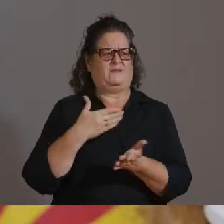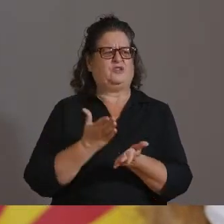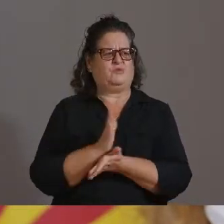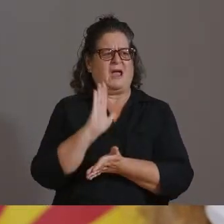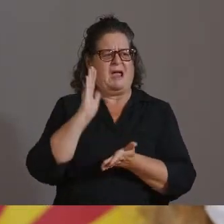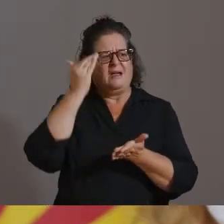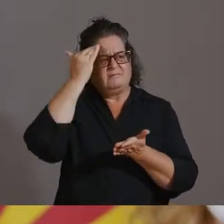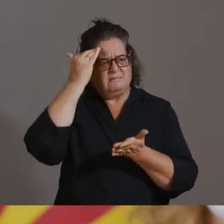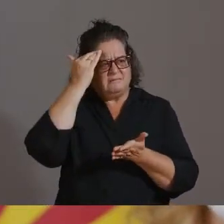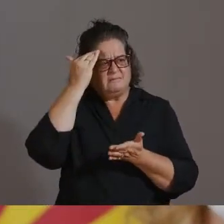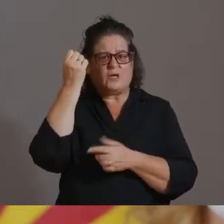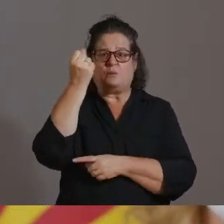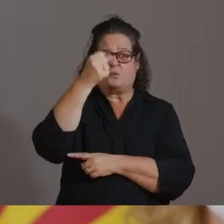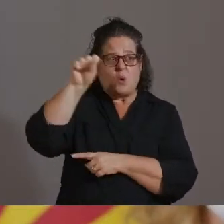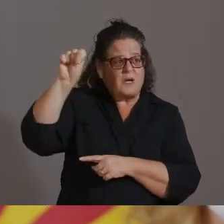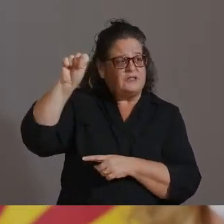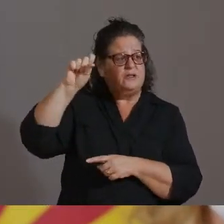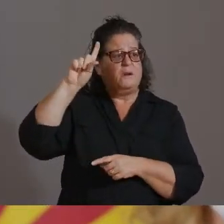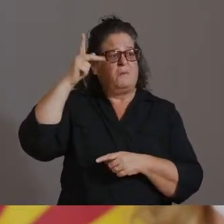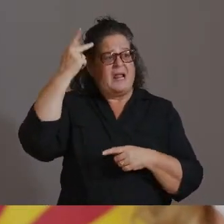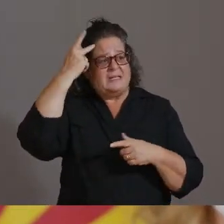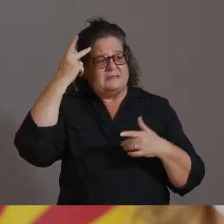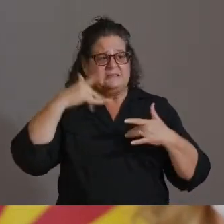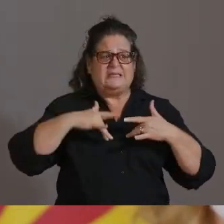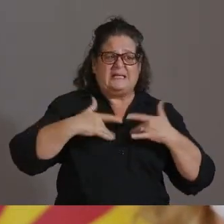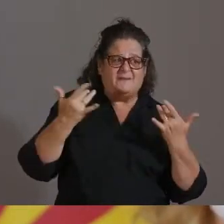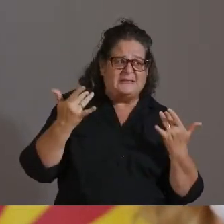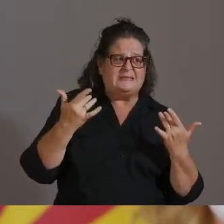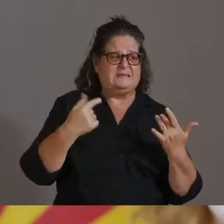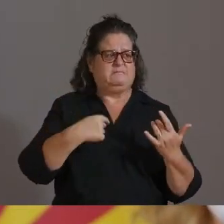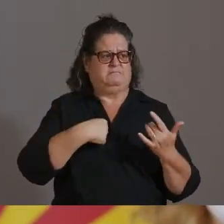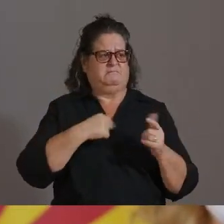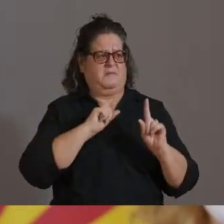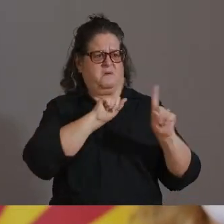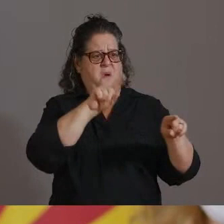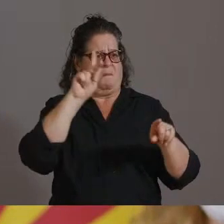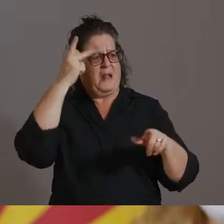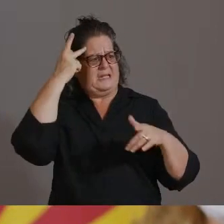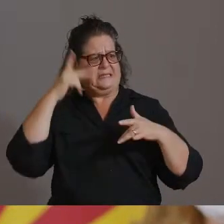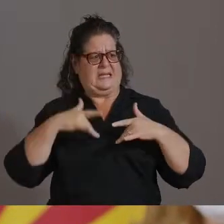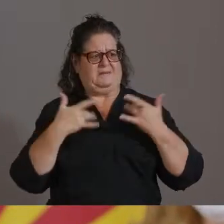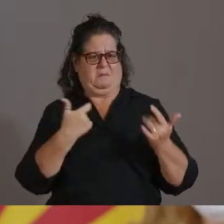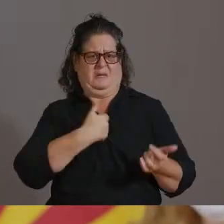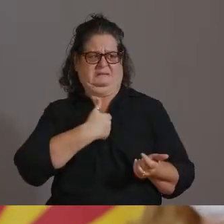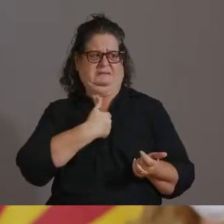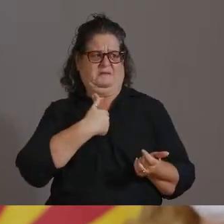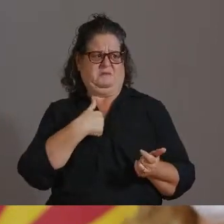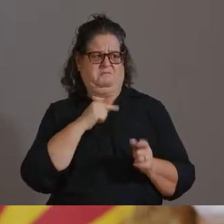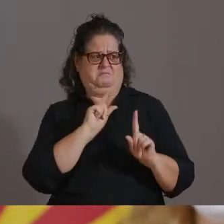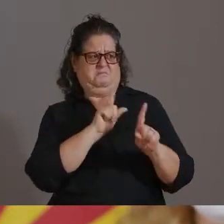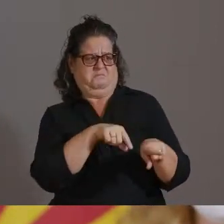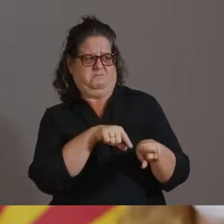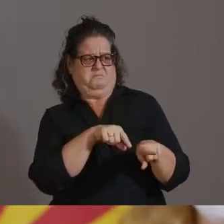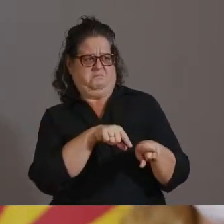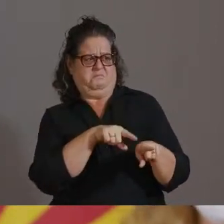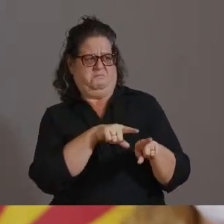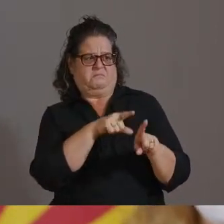or a political event, which is what I was at, was a political event which happened to be